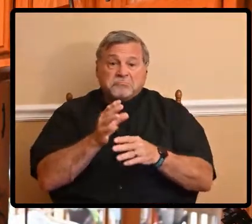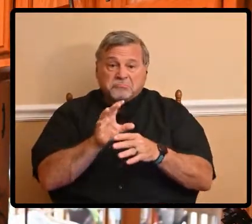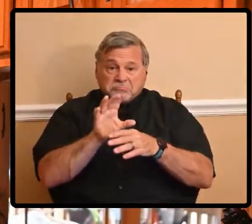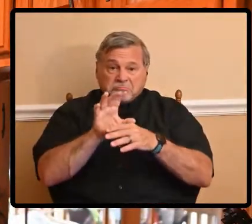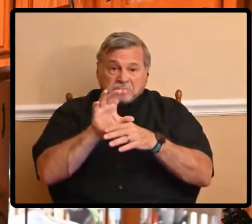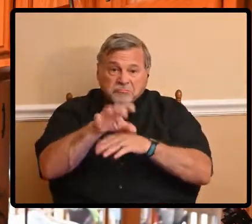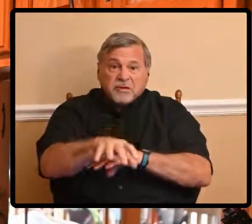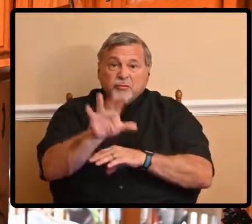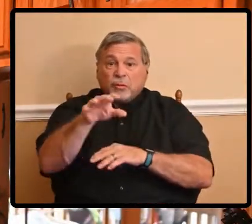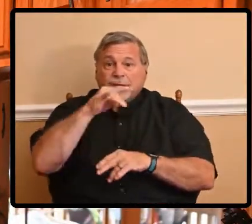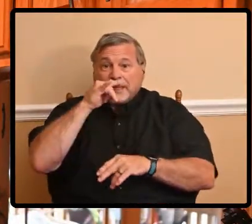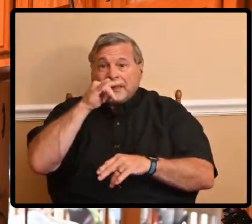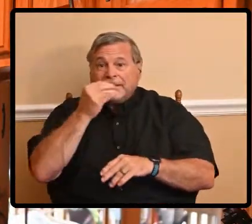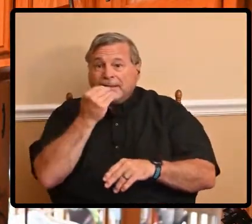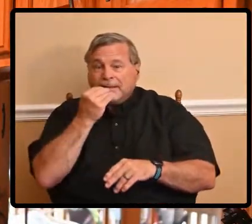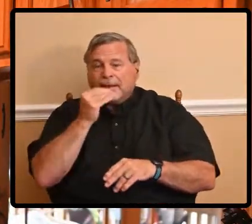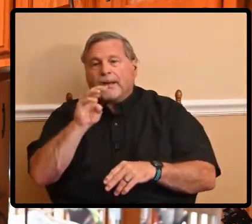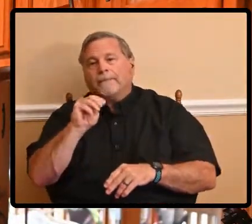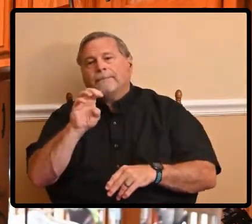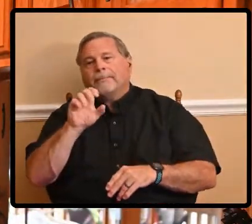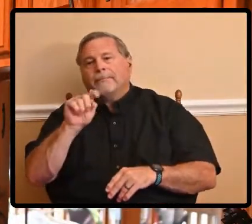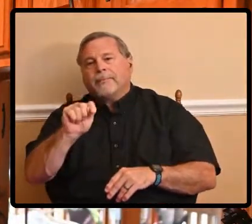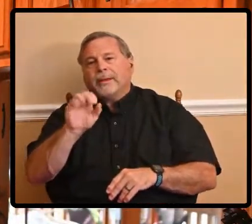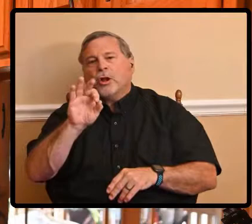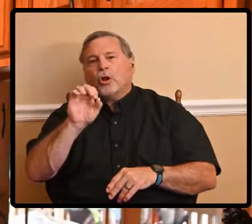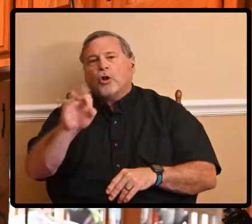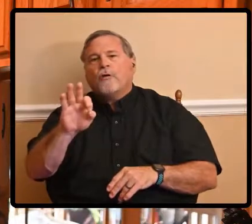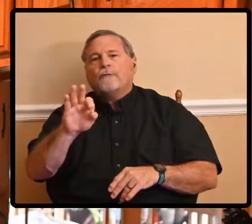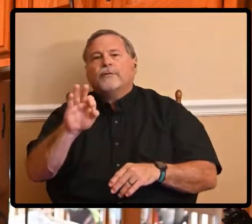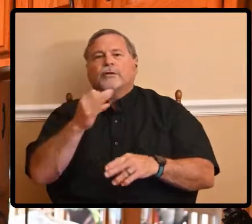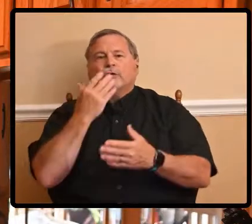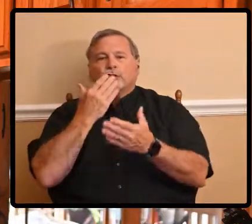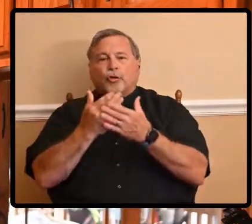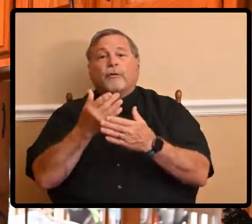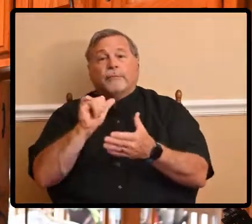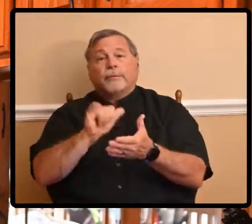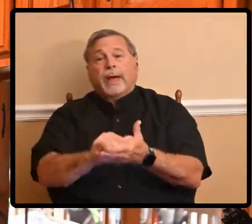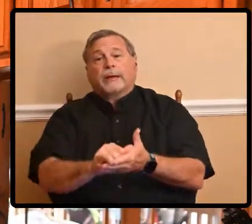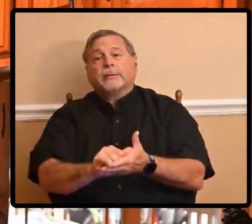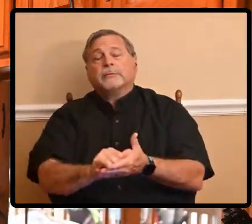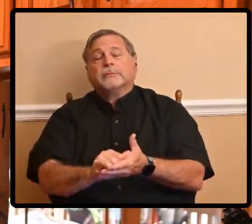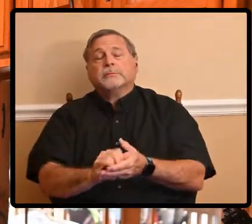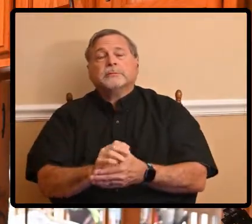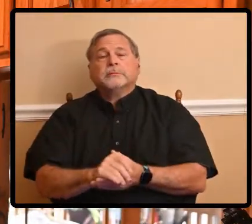to eat vegetables, a meatloaf is actually a really good thing to do that with,